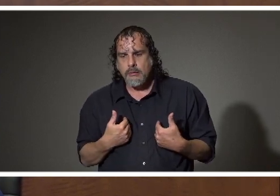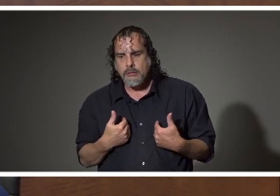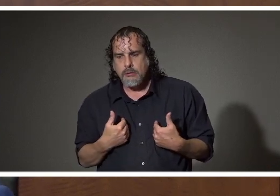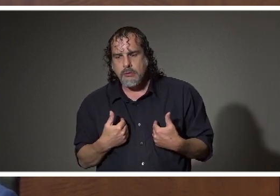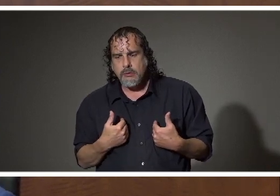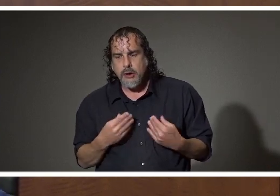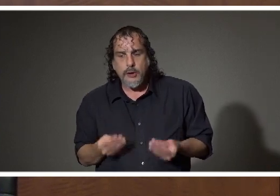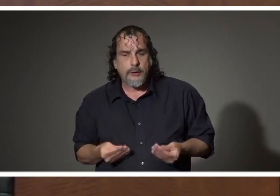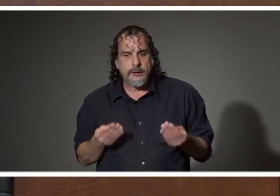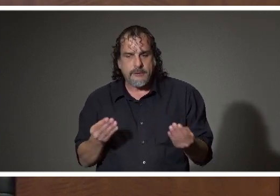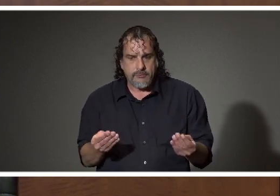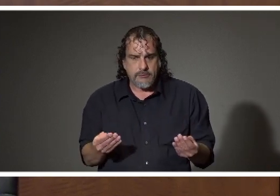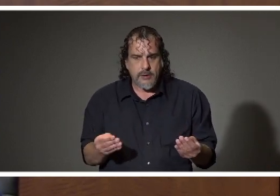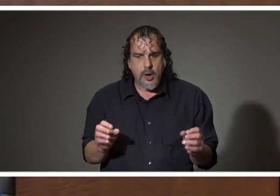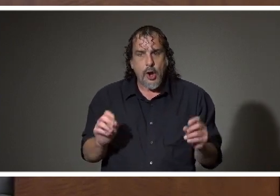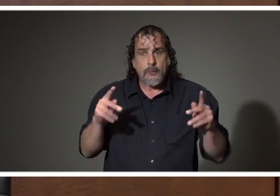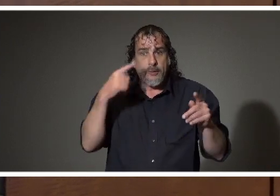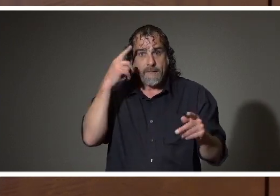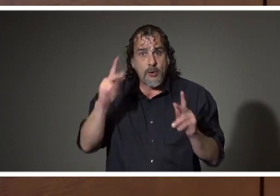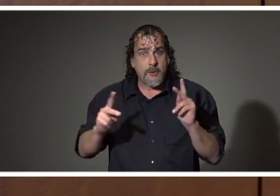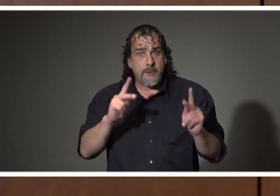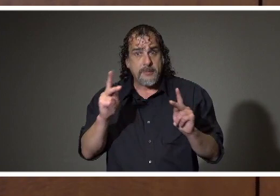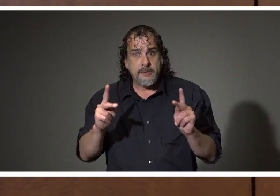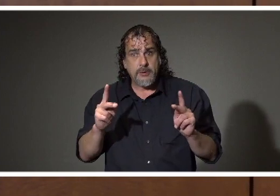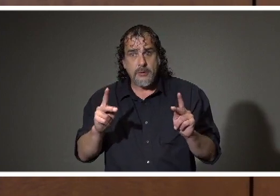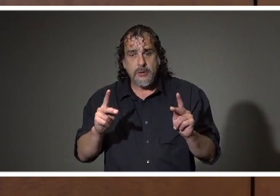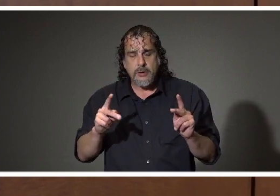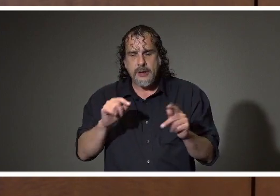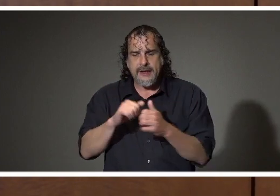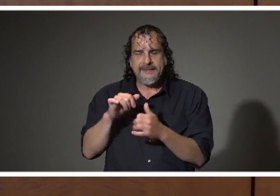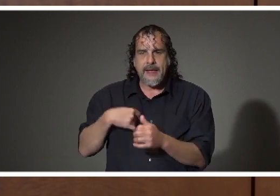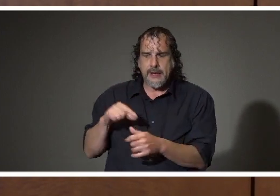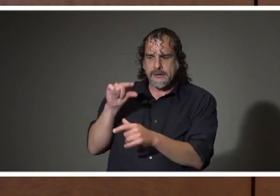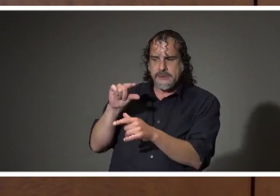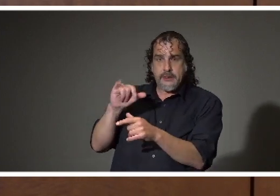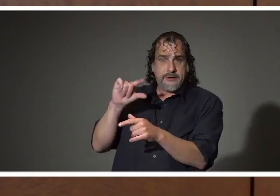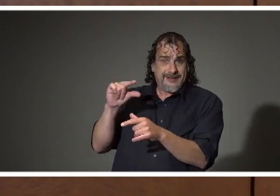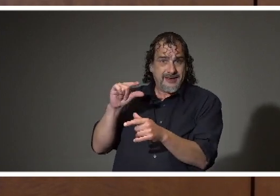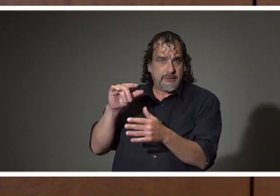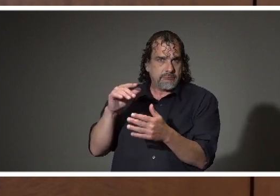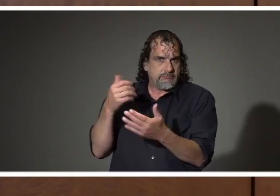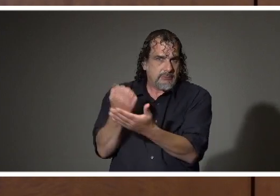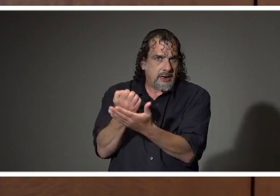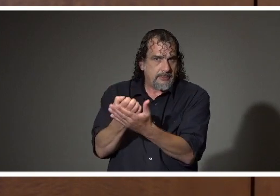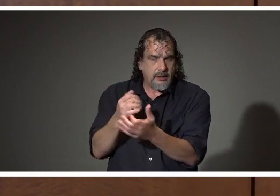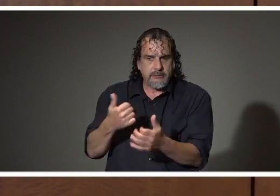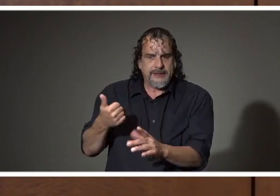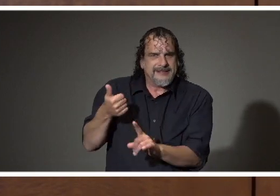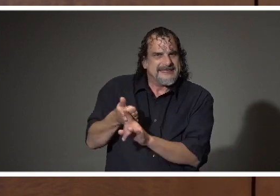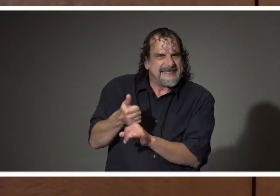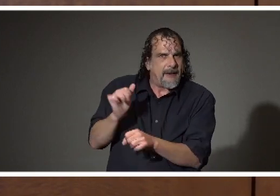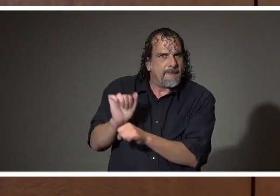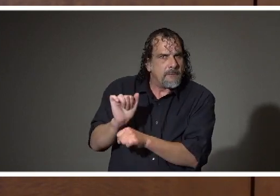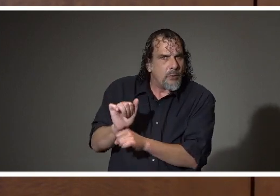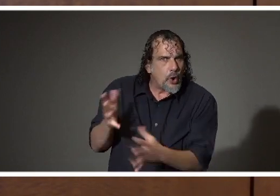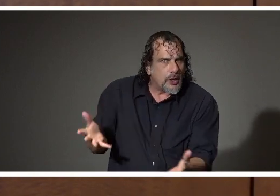providing now opportunities for individuals who are in the gig economy, who are self-employed, who may